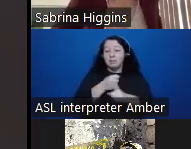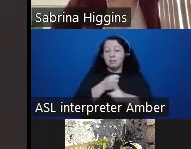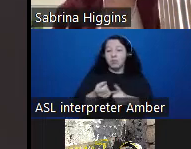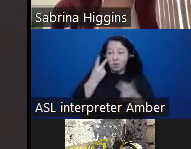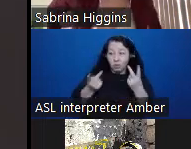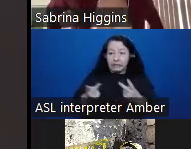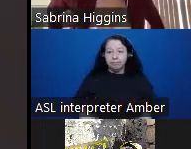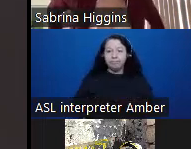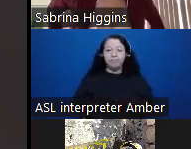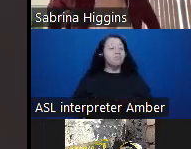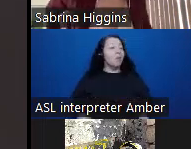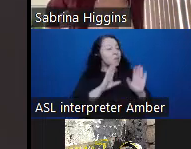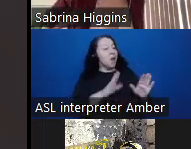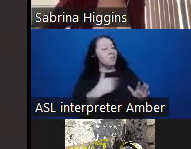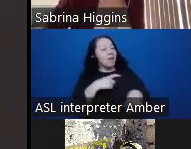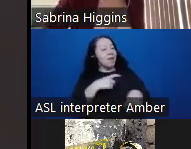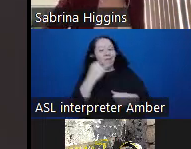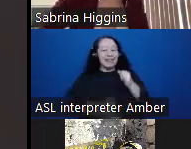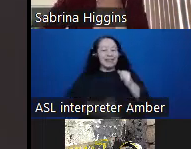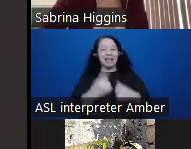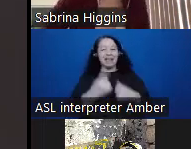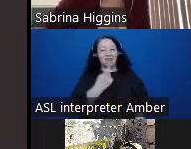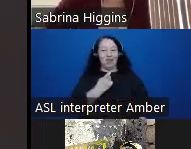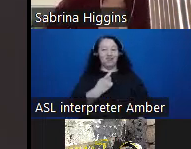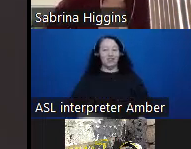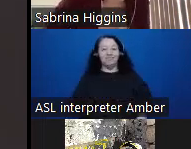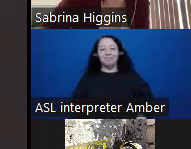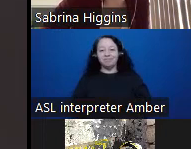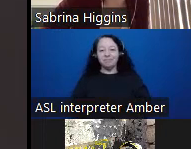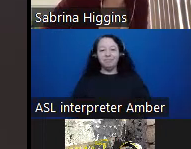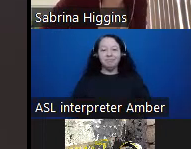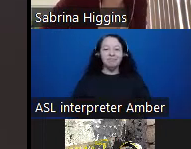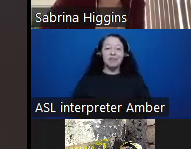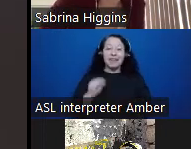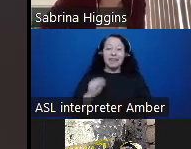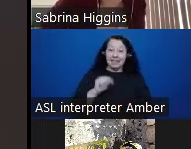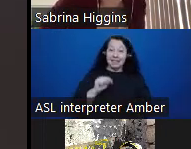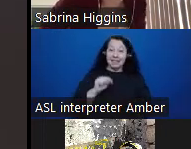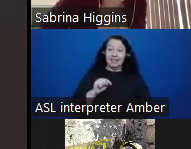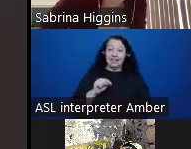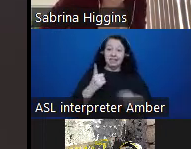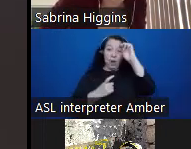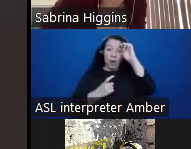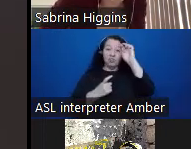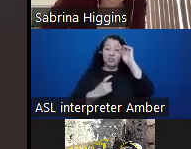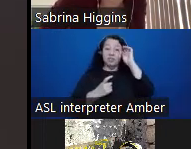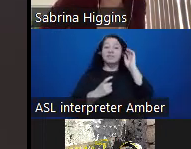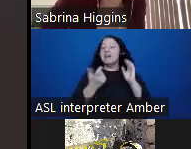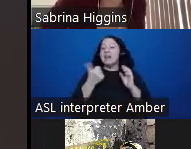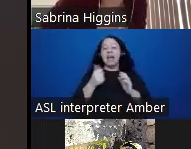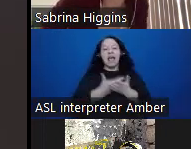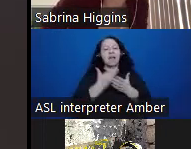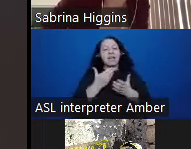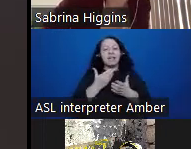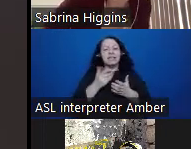Great. And we actually have time for one last question. And so this one asks, is there evidence that artisans in these shops were